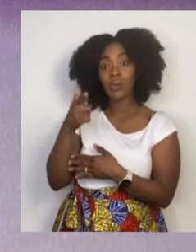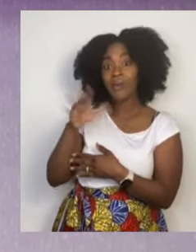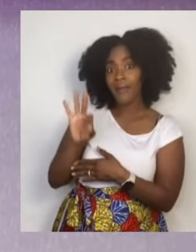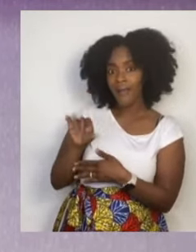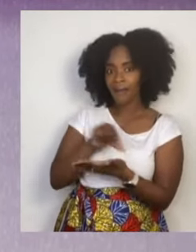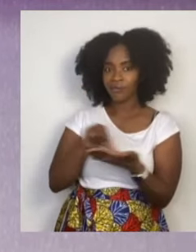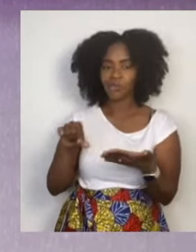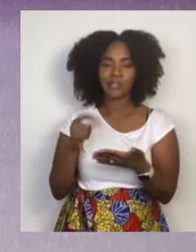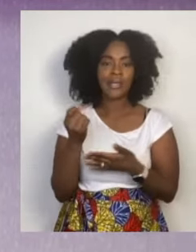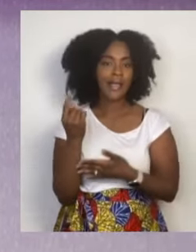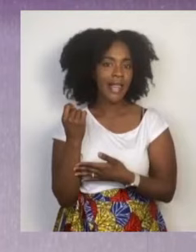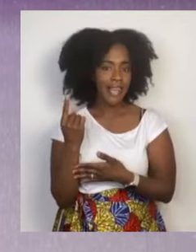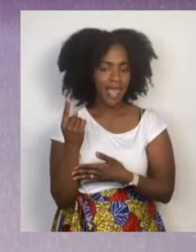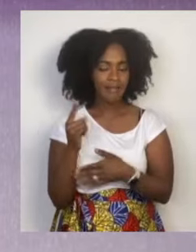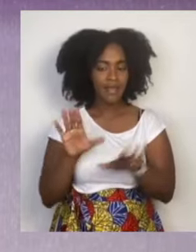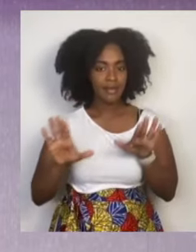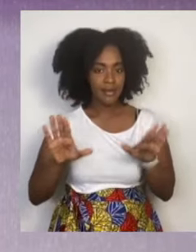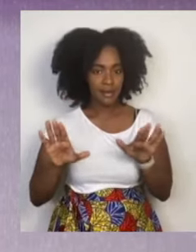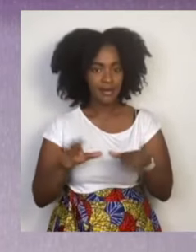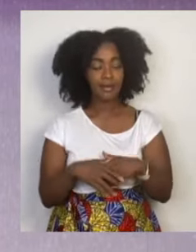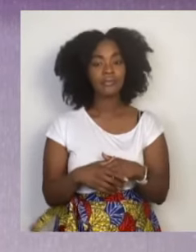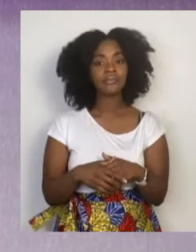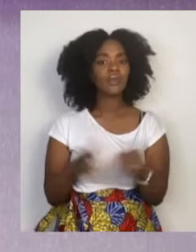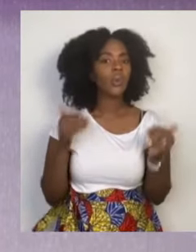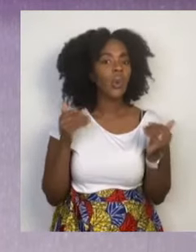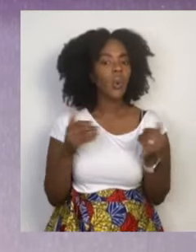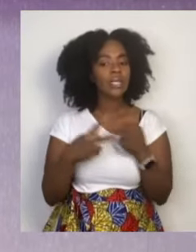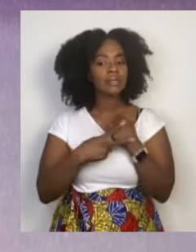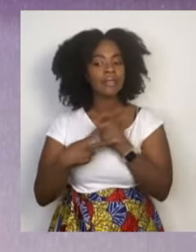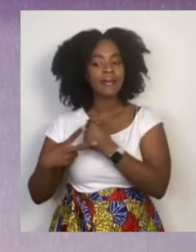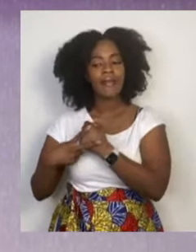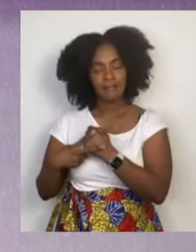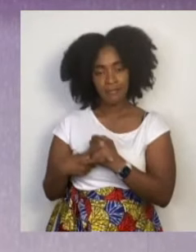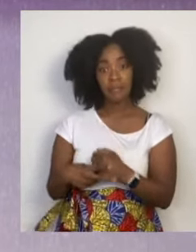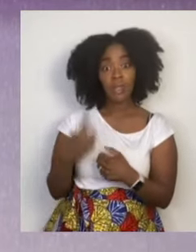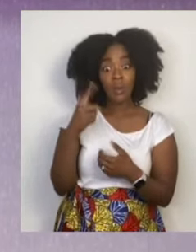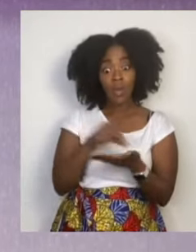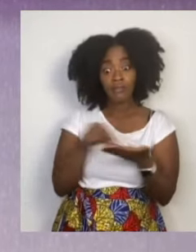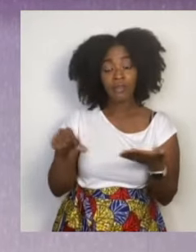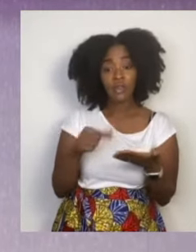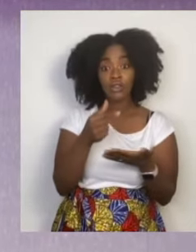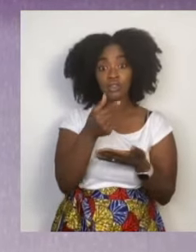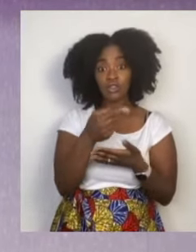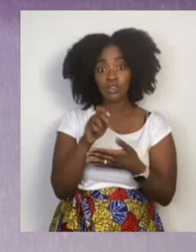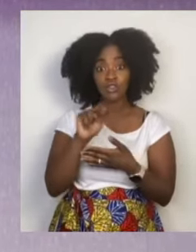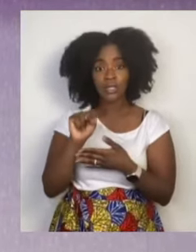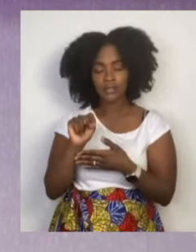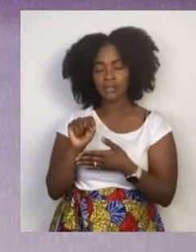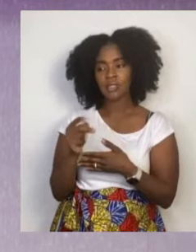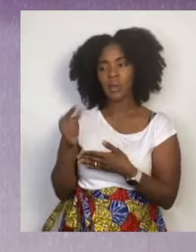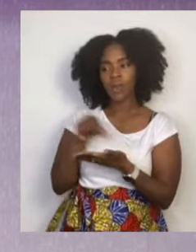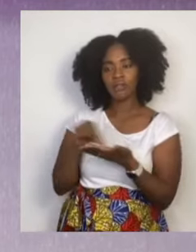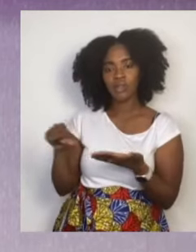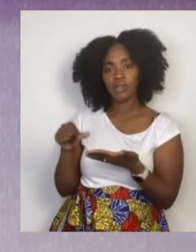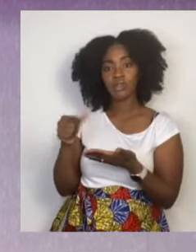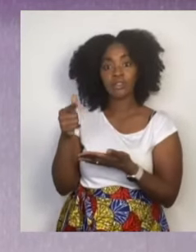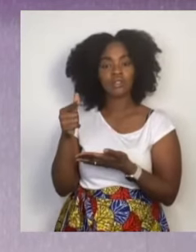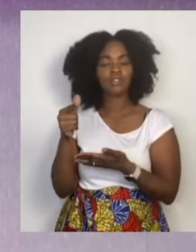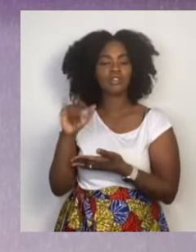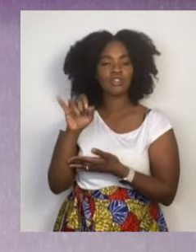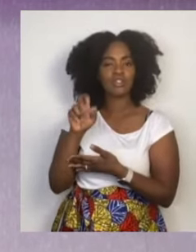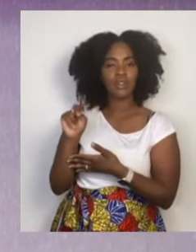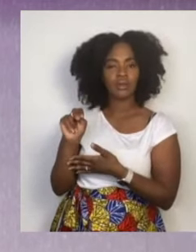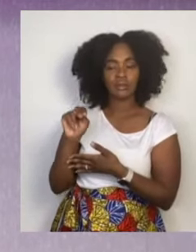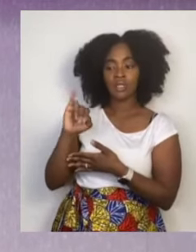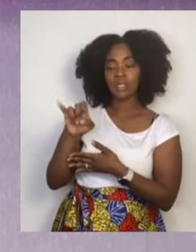those two as you grab them real quick. One verse in Genesis, one verse in 29:11 of Jeremiah, and then we'll